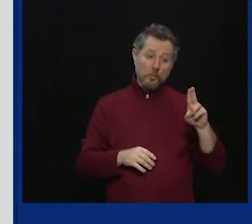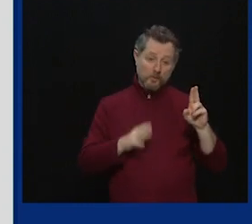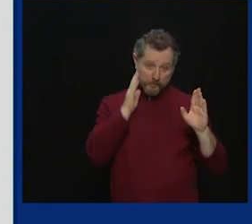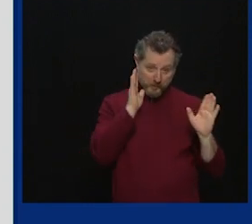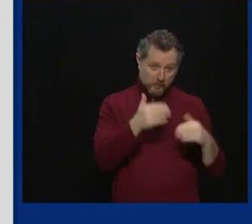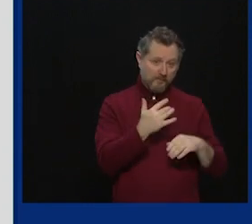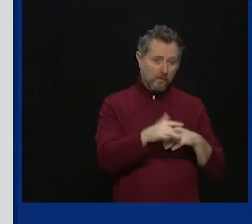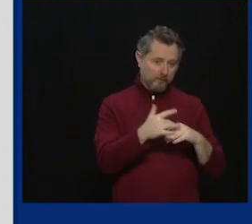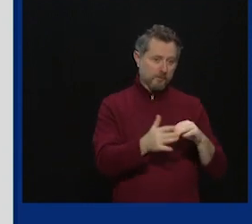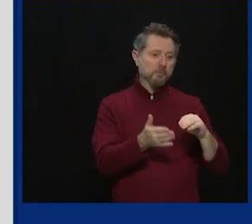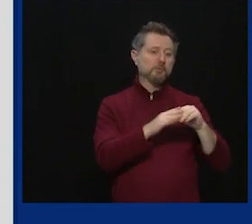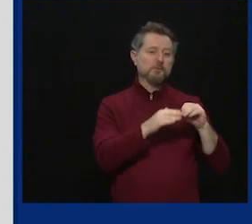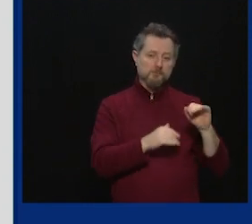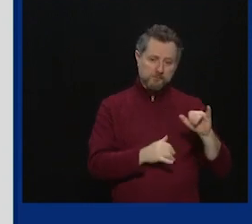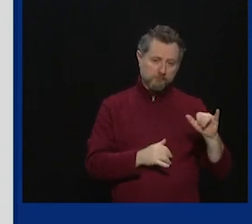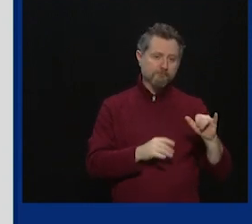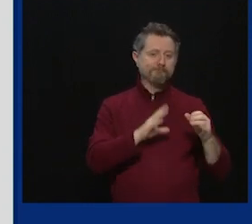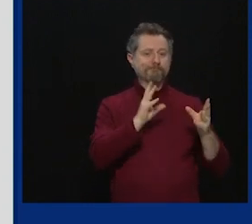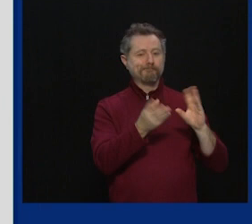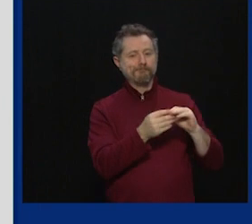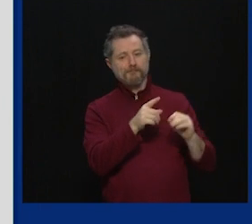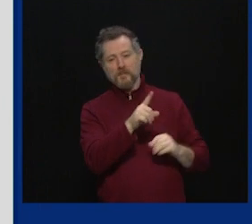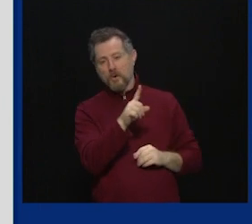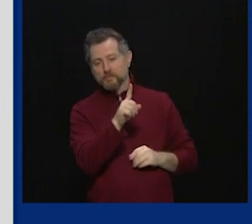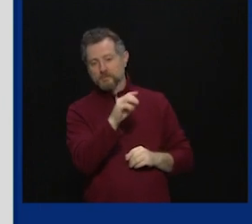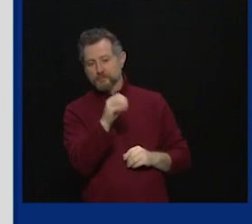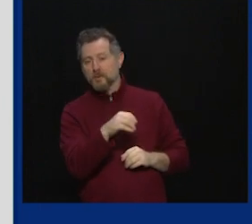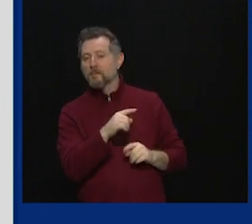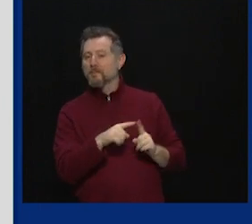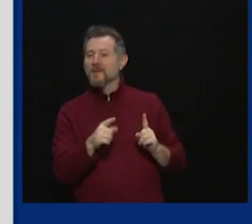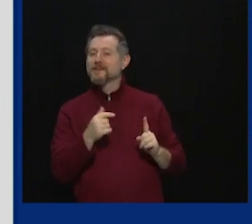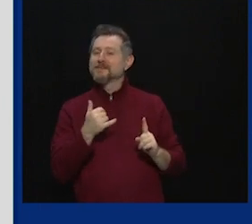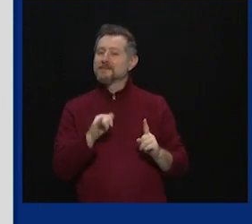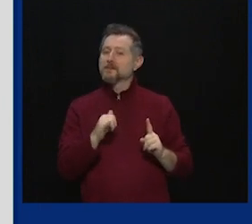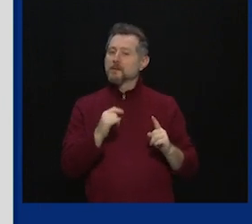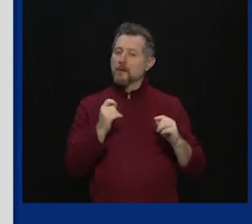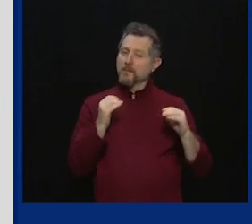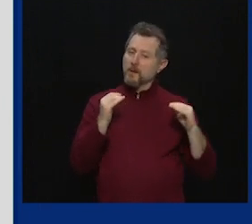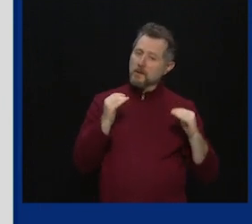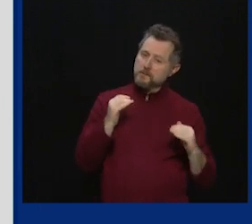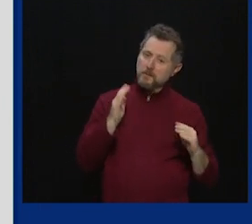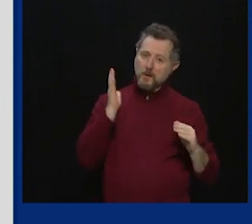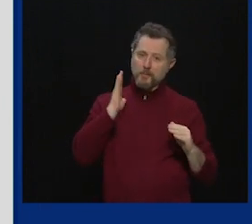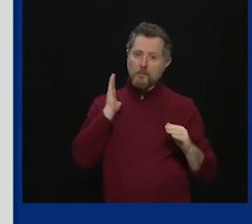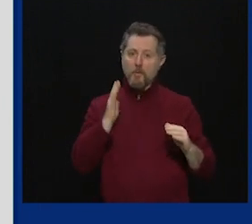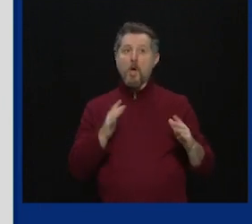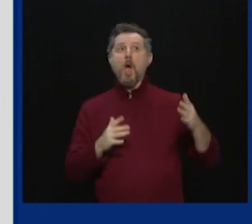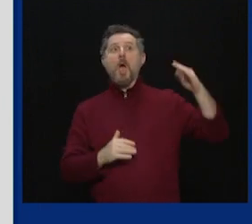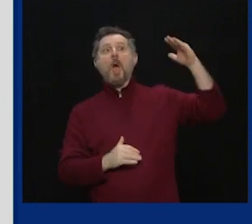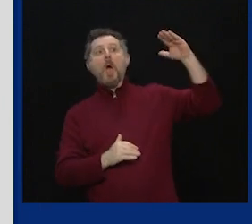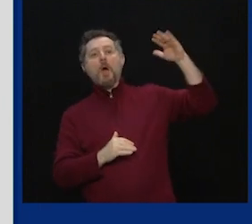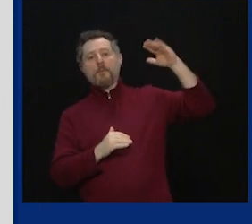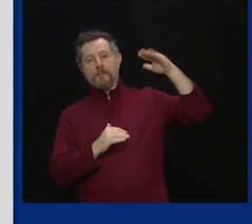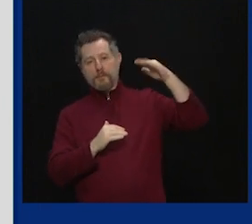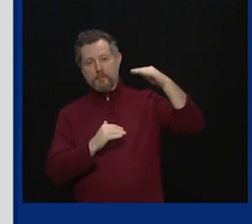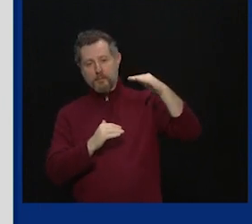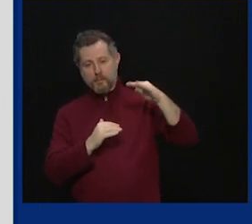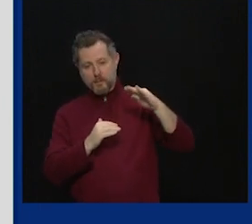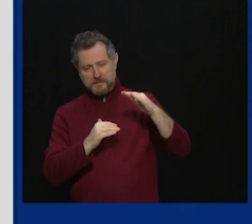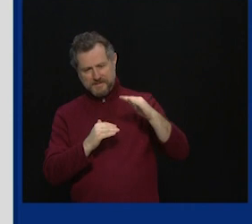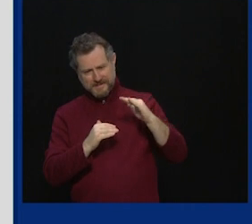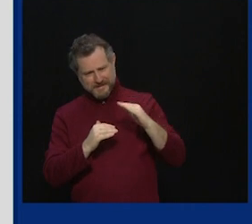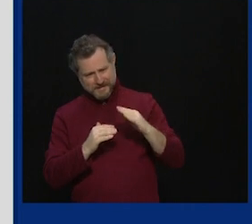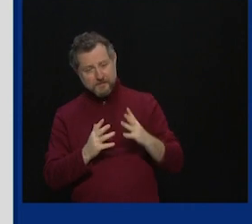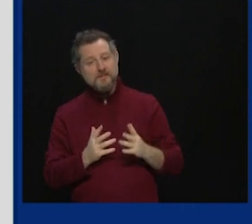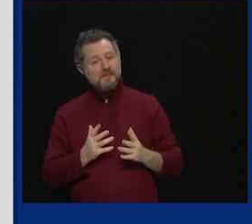up 1%, but that's to stem the downward trajectory, which was concerning, very concerning that we were heading downhill quickly, and we certainly